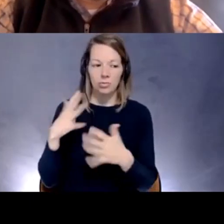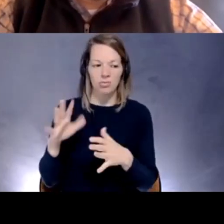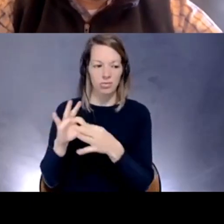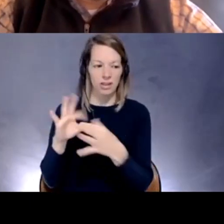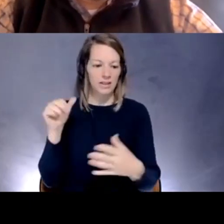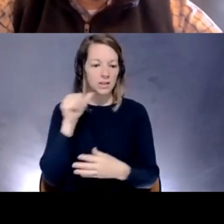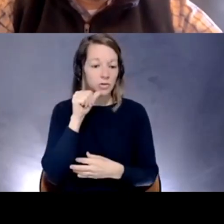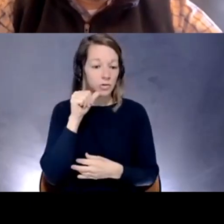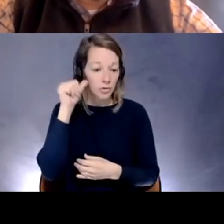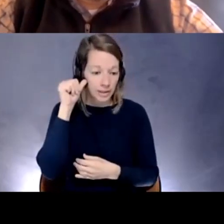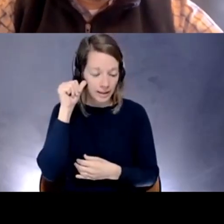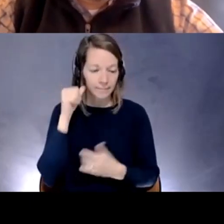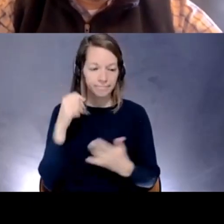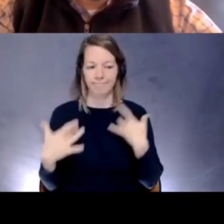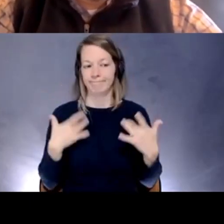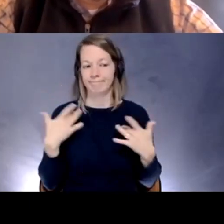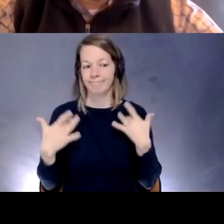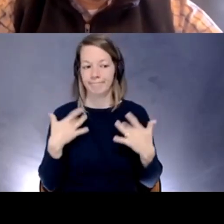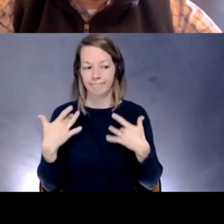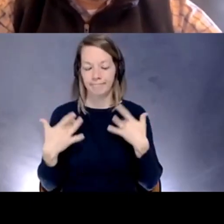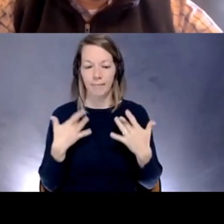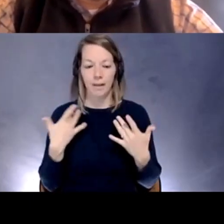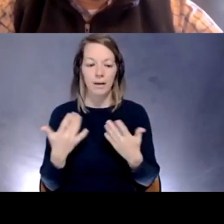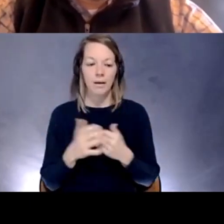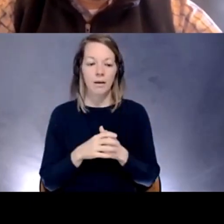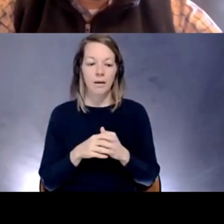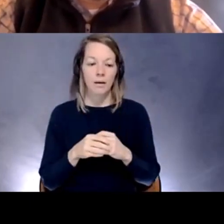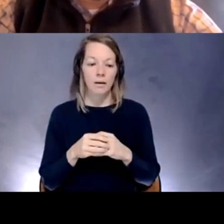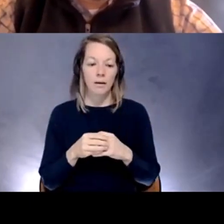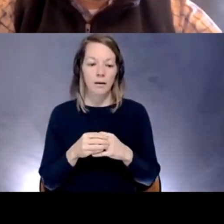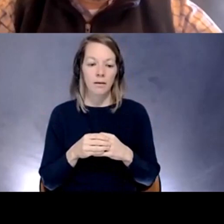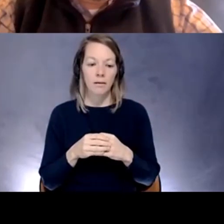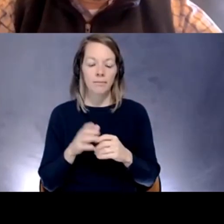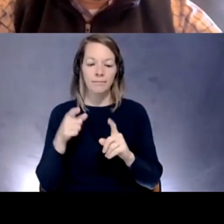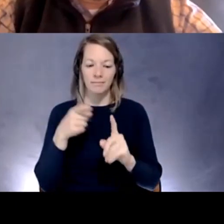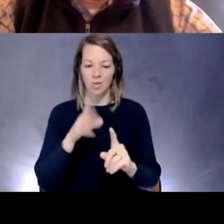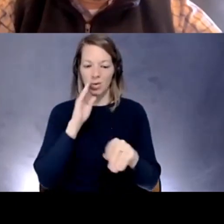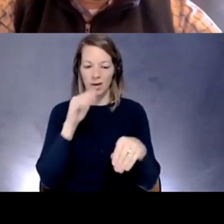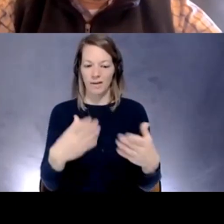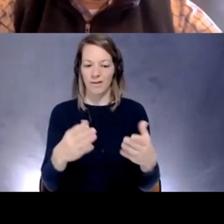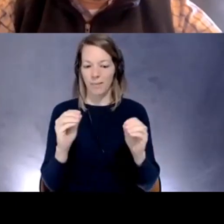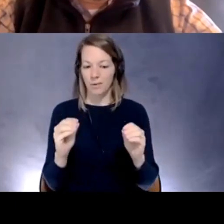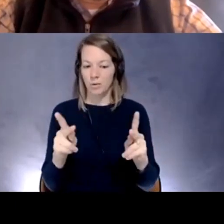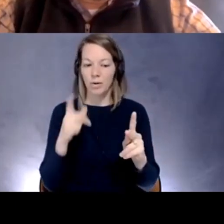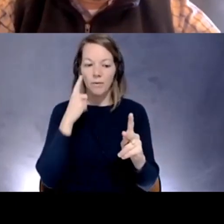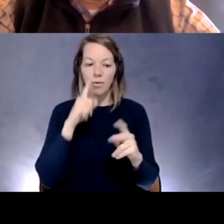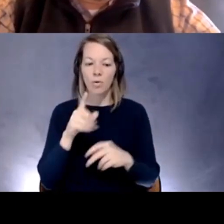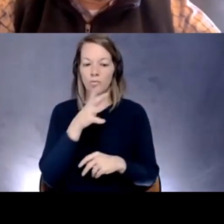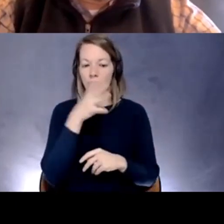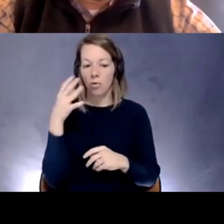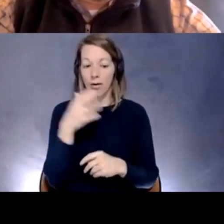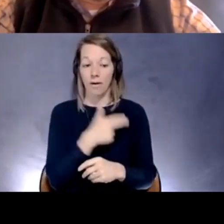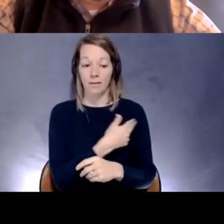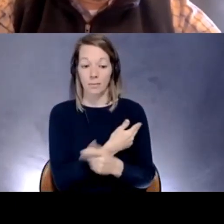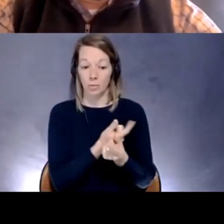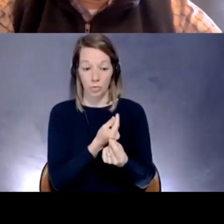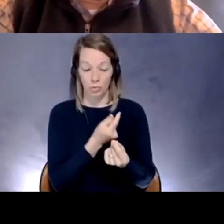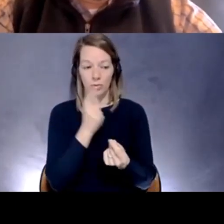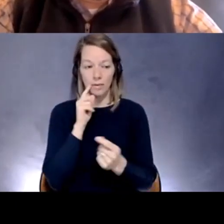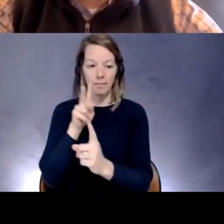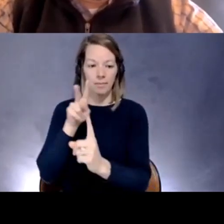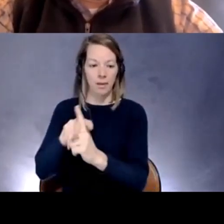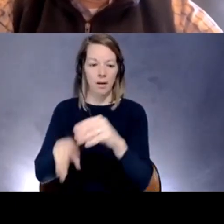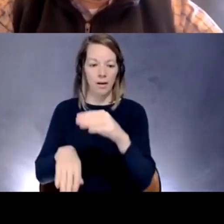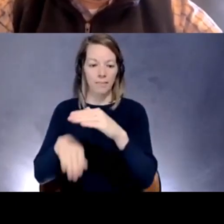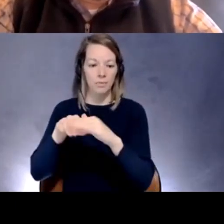yesterday. So we're very excited about it. This is going to give the opportunity for rural hospitals to apply for up to